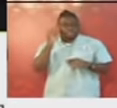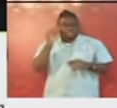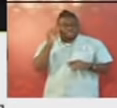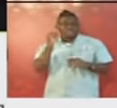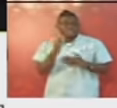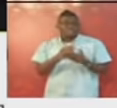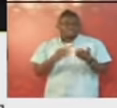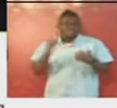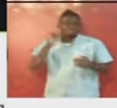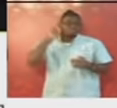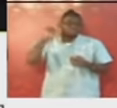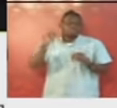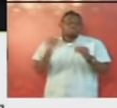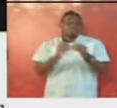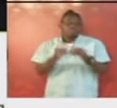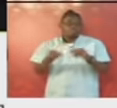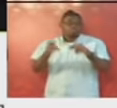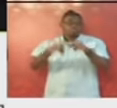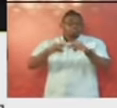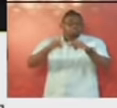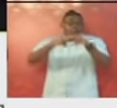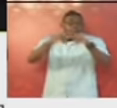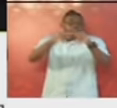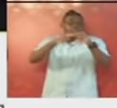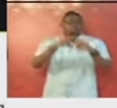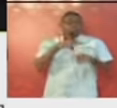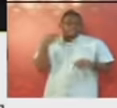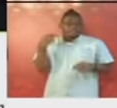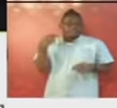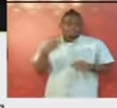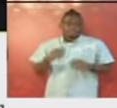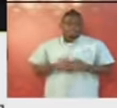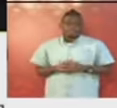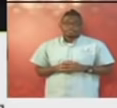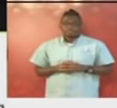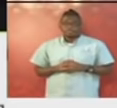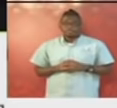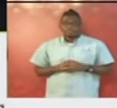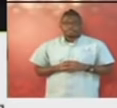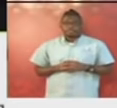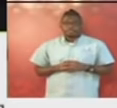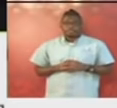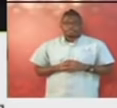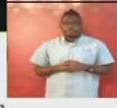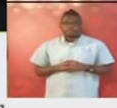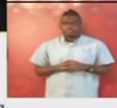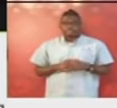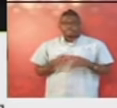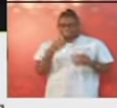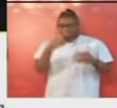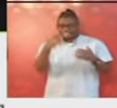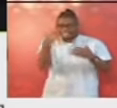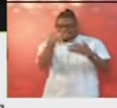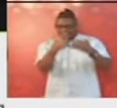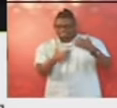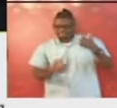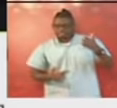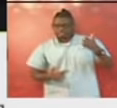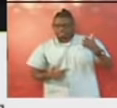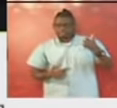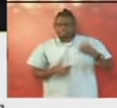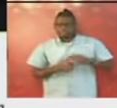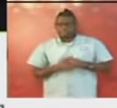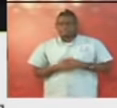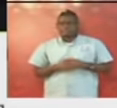increased risk for adverse outcomes. And you see some of the adverse outcomes listed there, and they can range from worsening